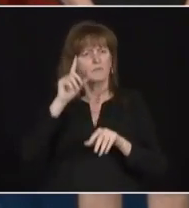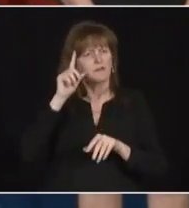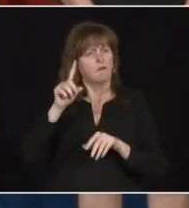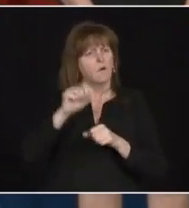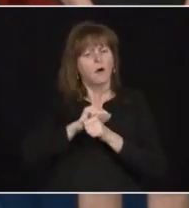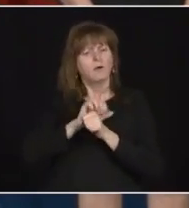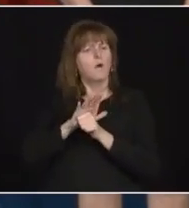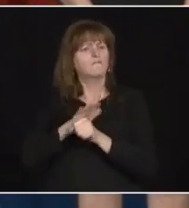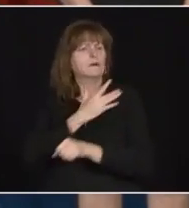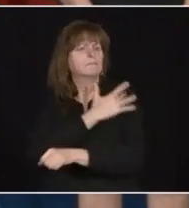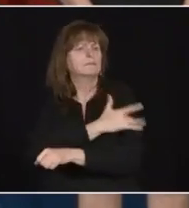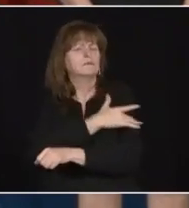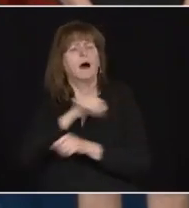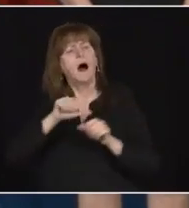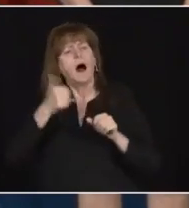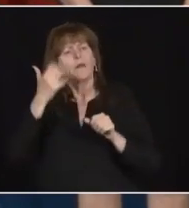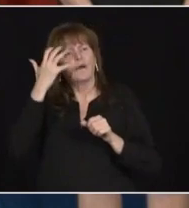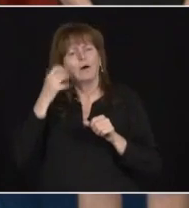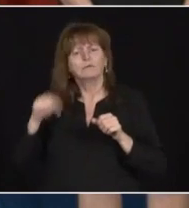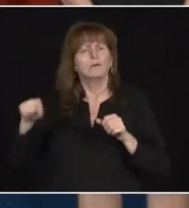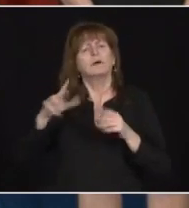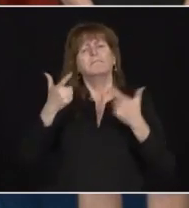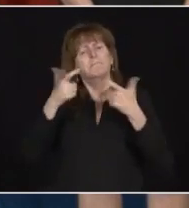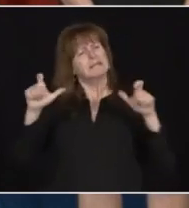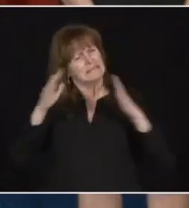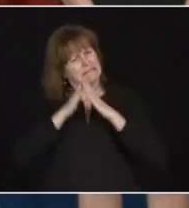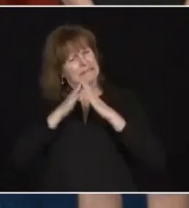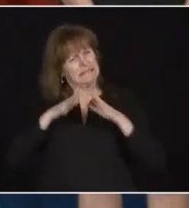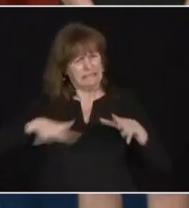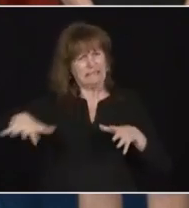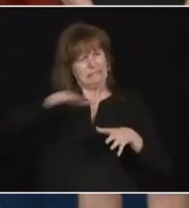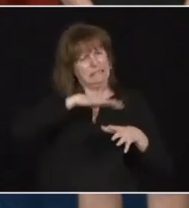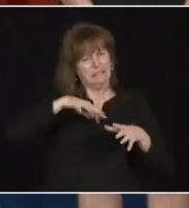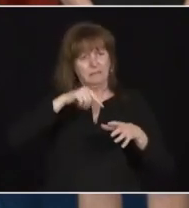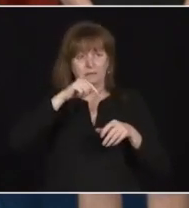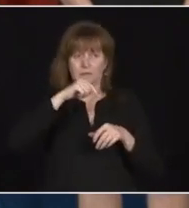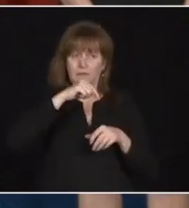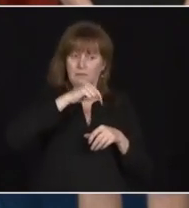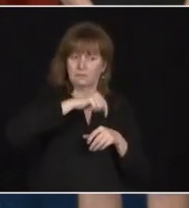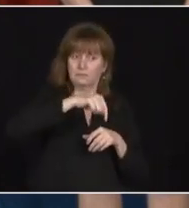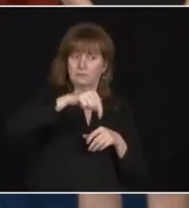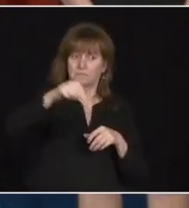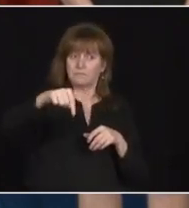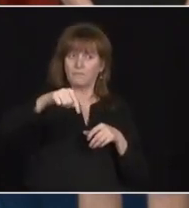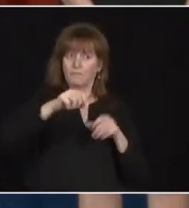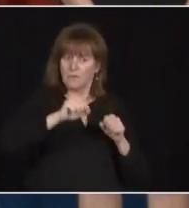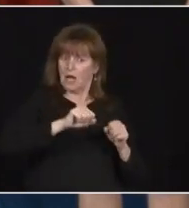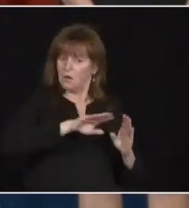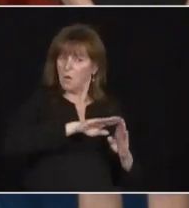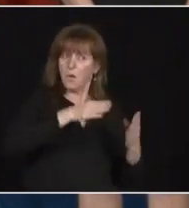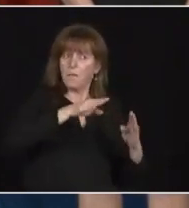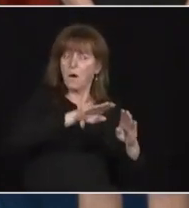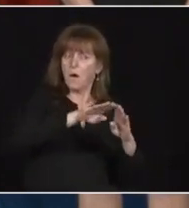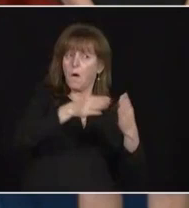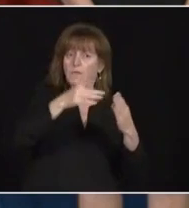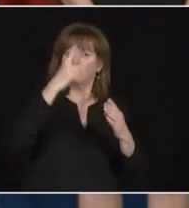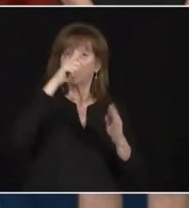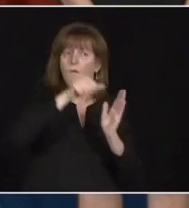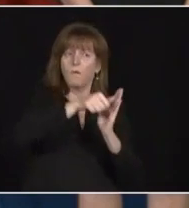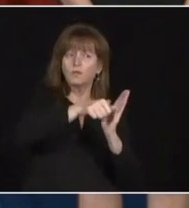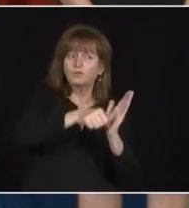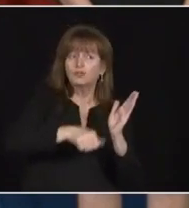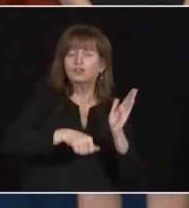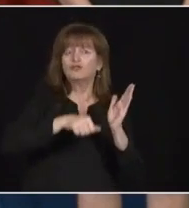hospitals that won't be treating COVID-19 patients could possibly be opened up to begin safely doing elective